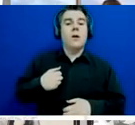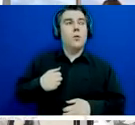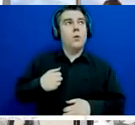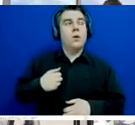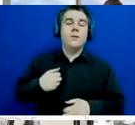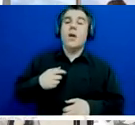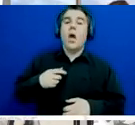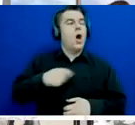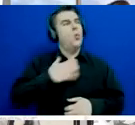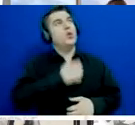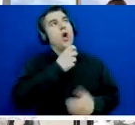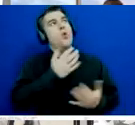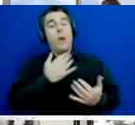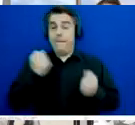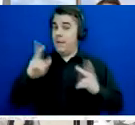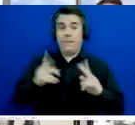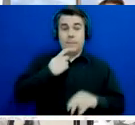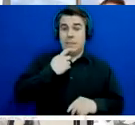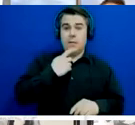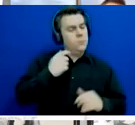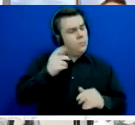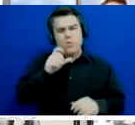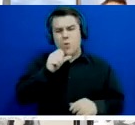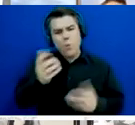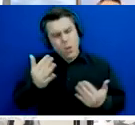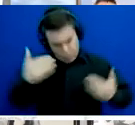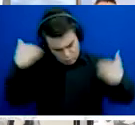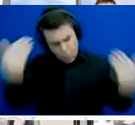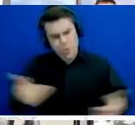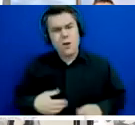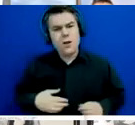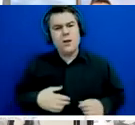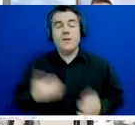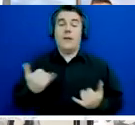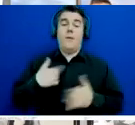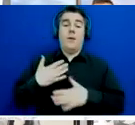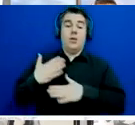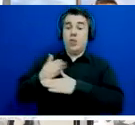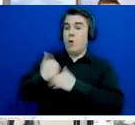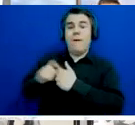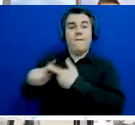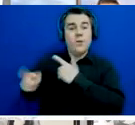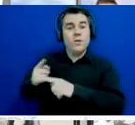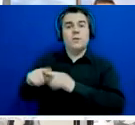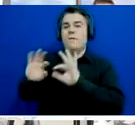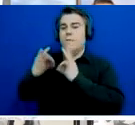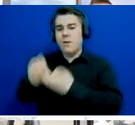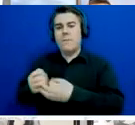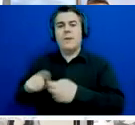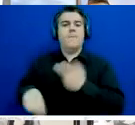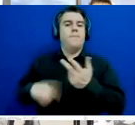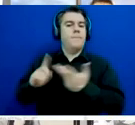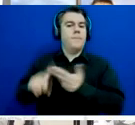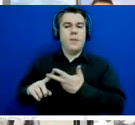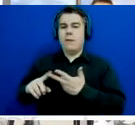wait, go out there and get it. Absolutely. So now that I've shared with my friends, my family, and I've